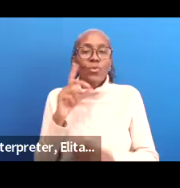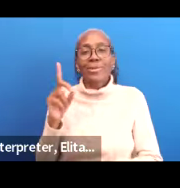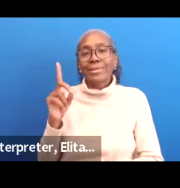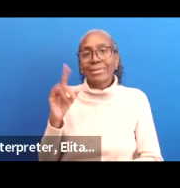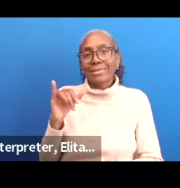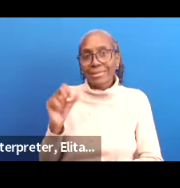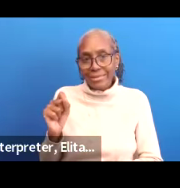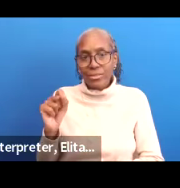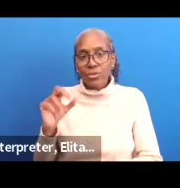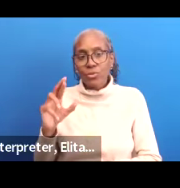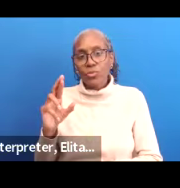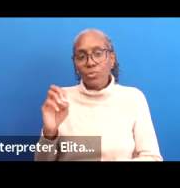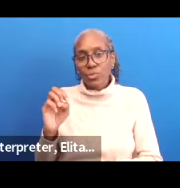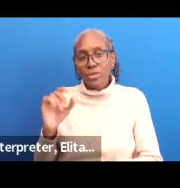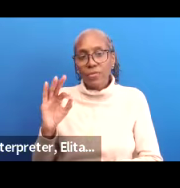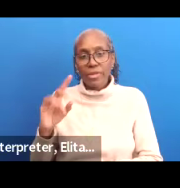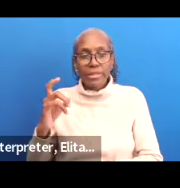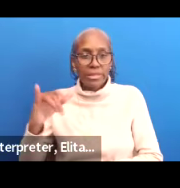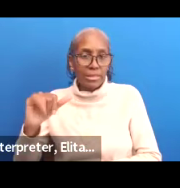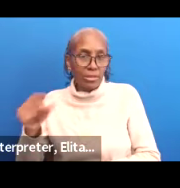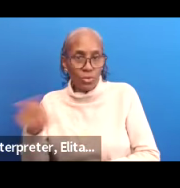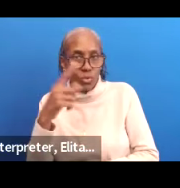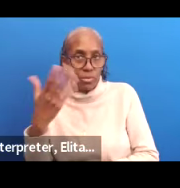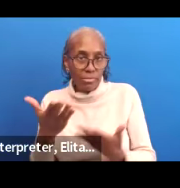have. Next slide.